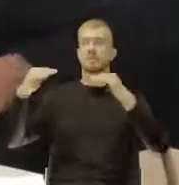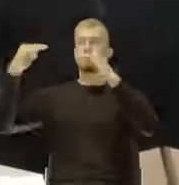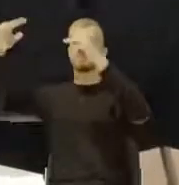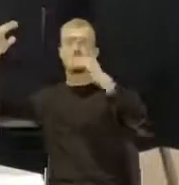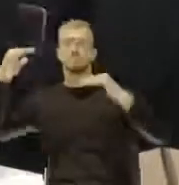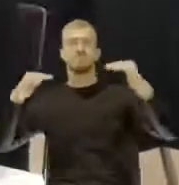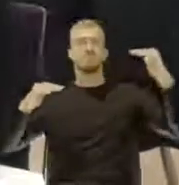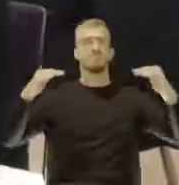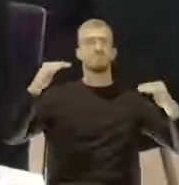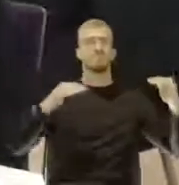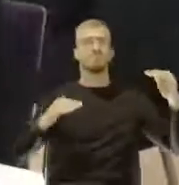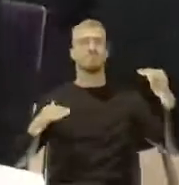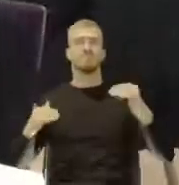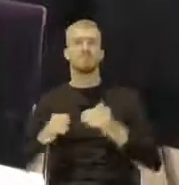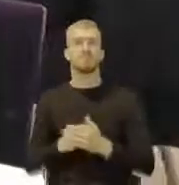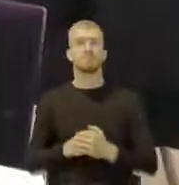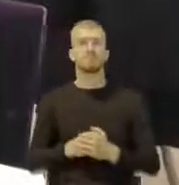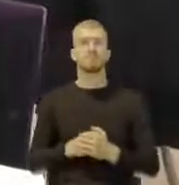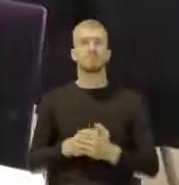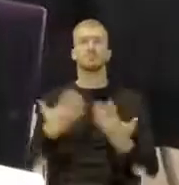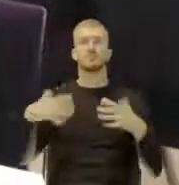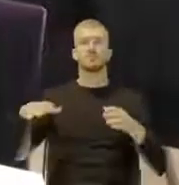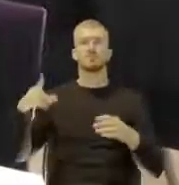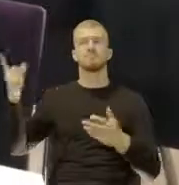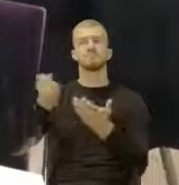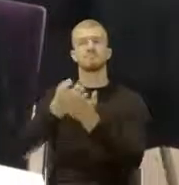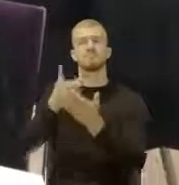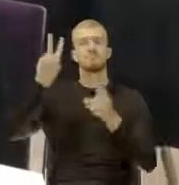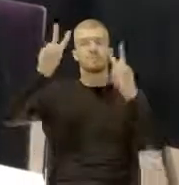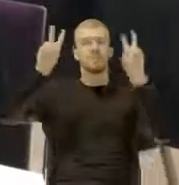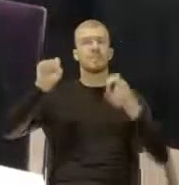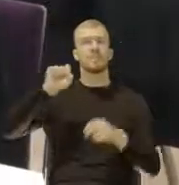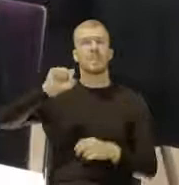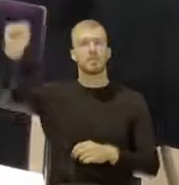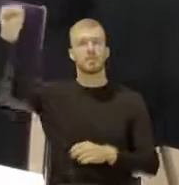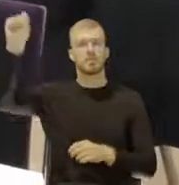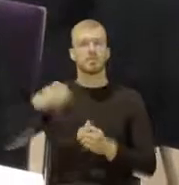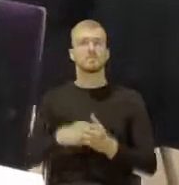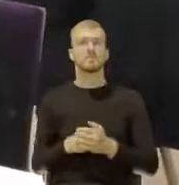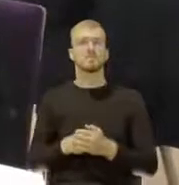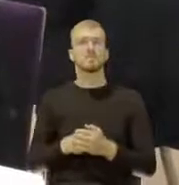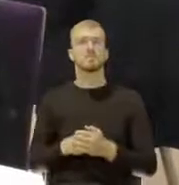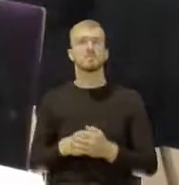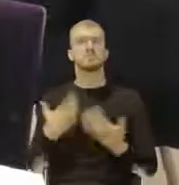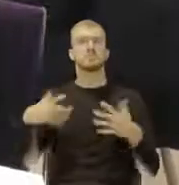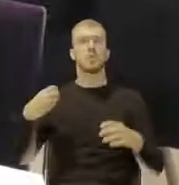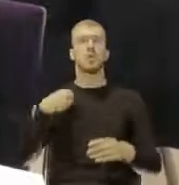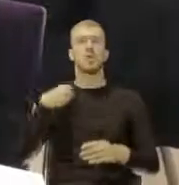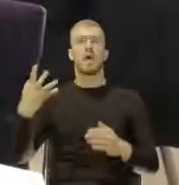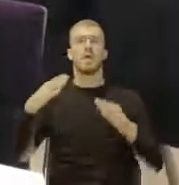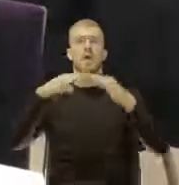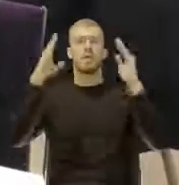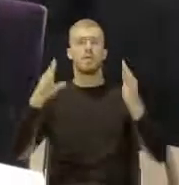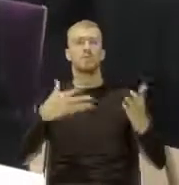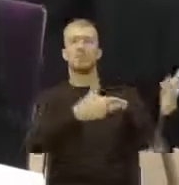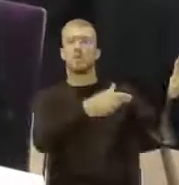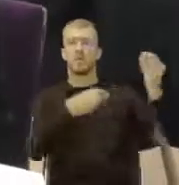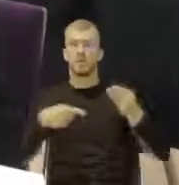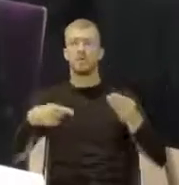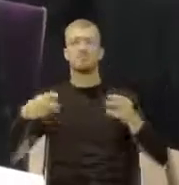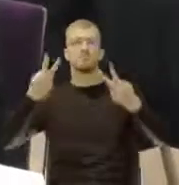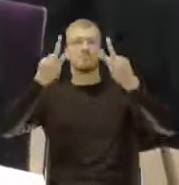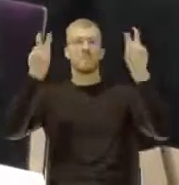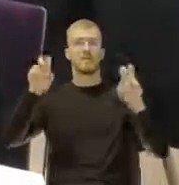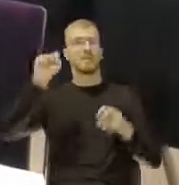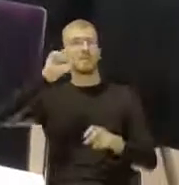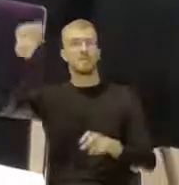House invited mayors for the White House Summit on Democracy and also for the follow-up. And we drafted a